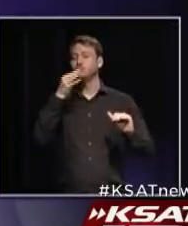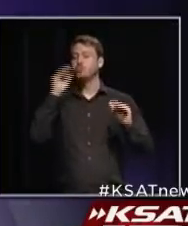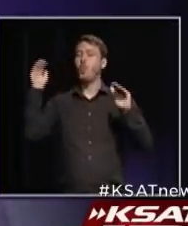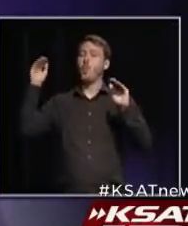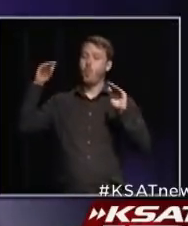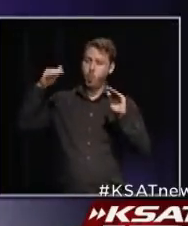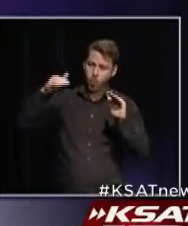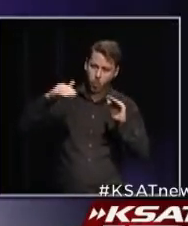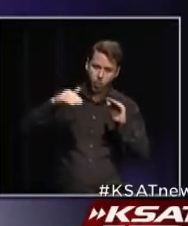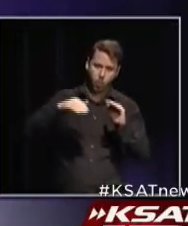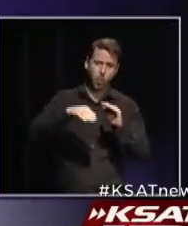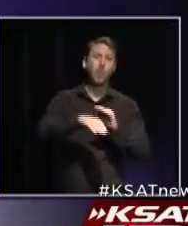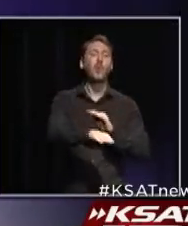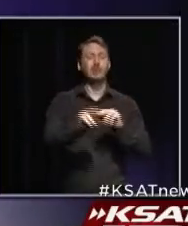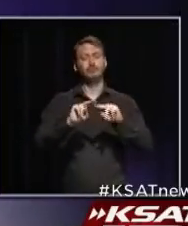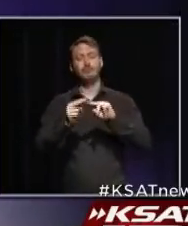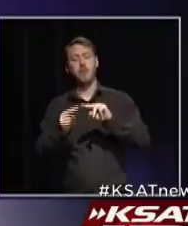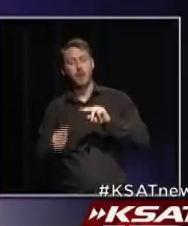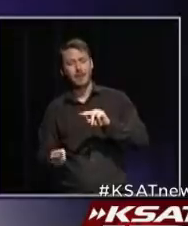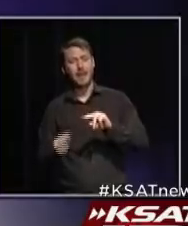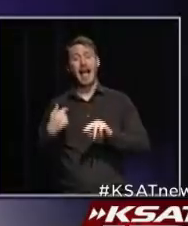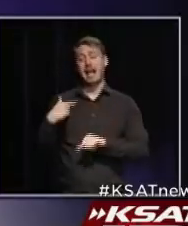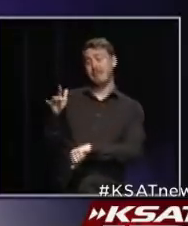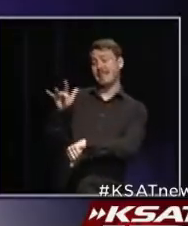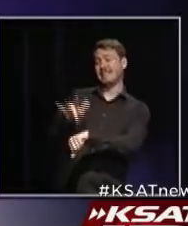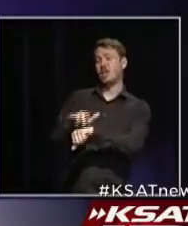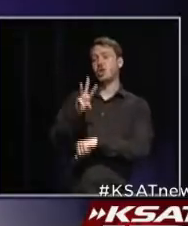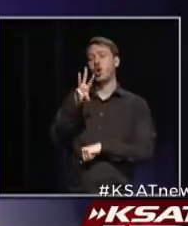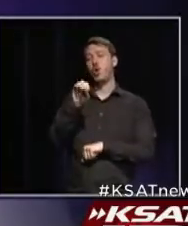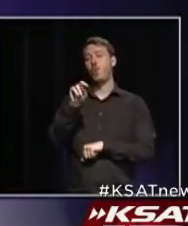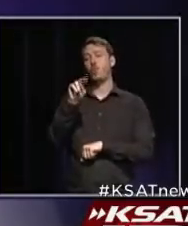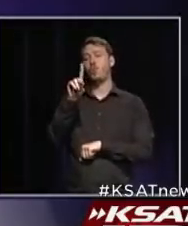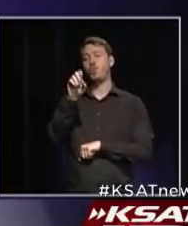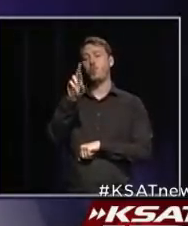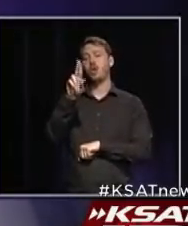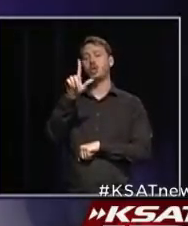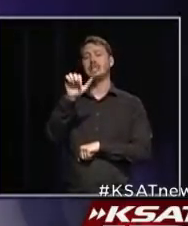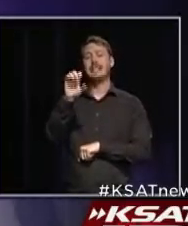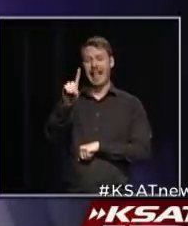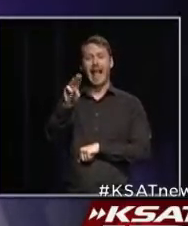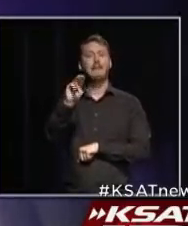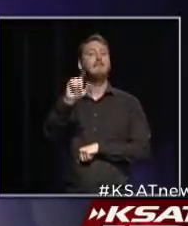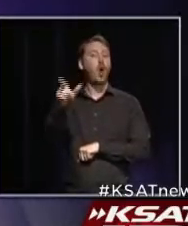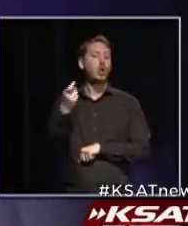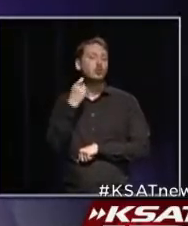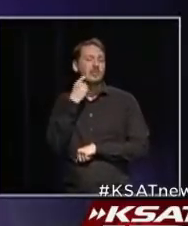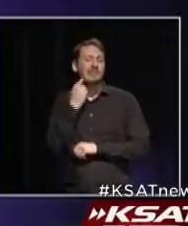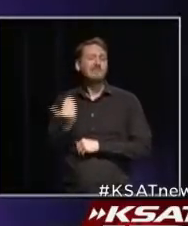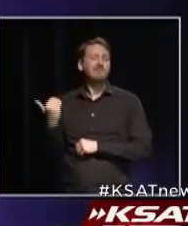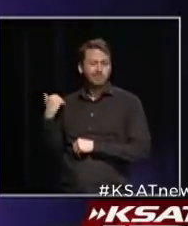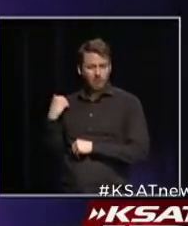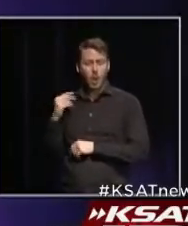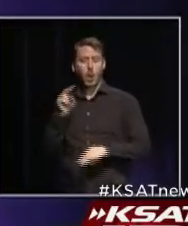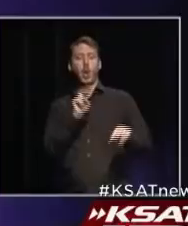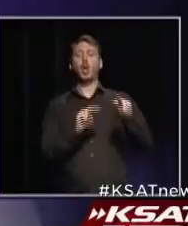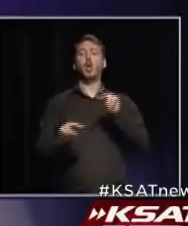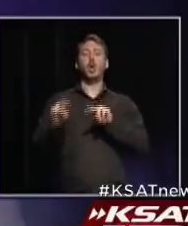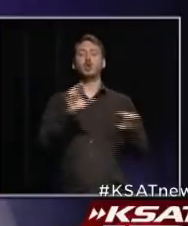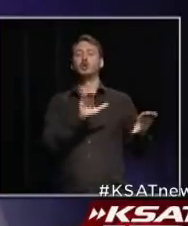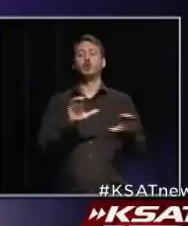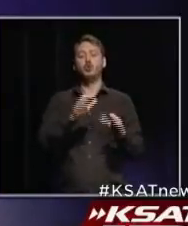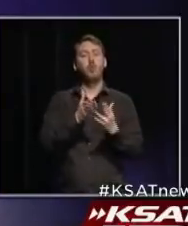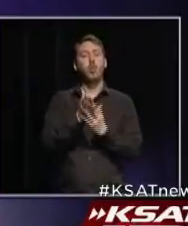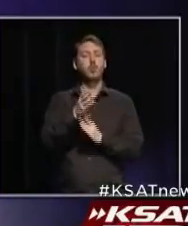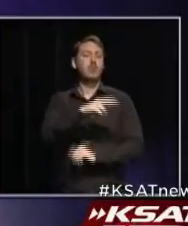now. I was out at the Wonderland Mall just a few minutes ago. And looking at what we're doing through our Bexar